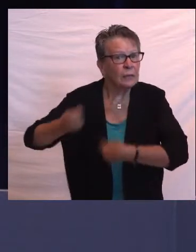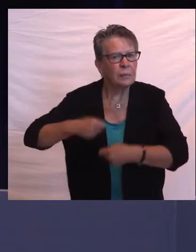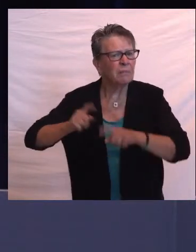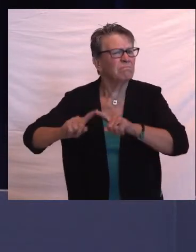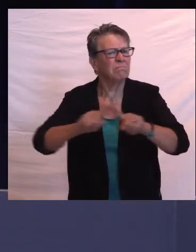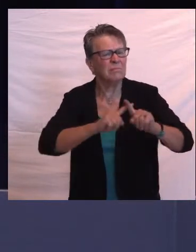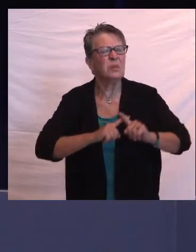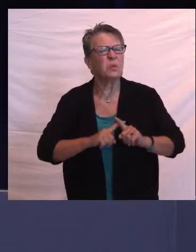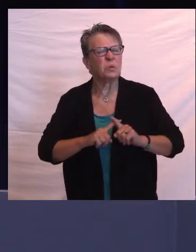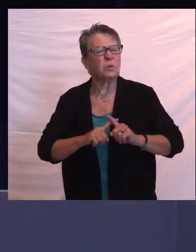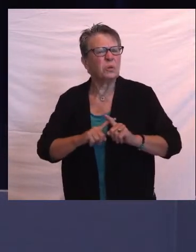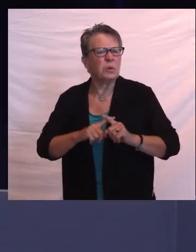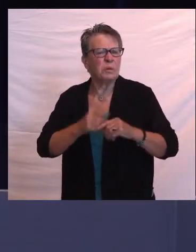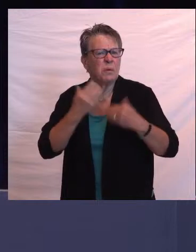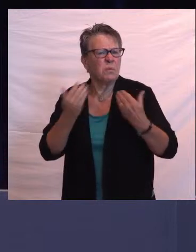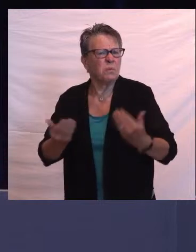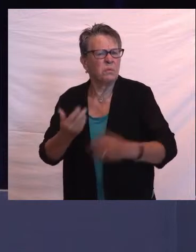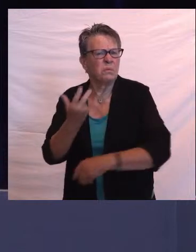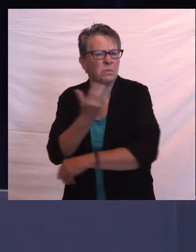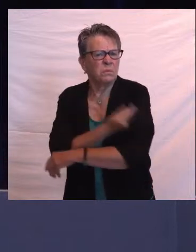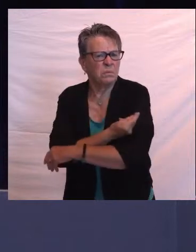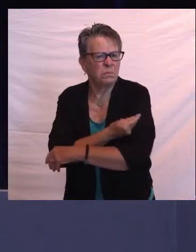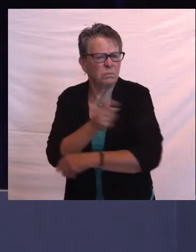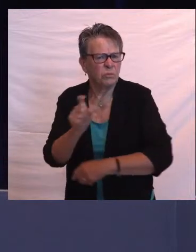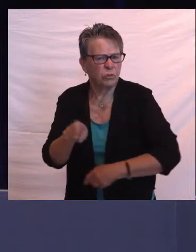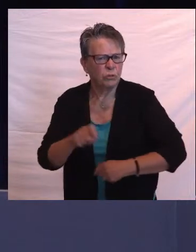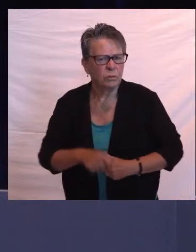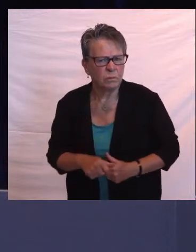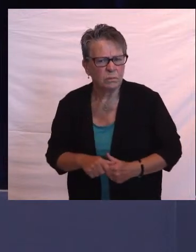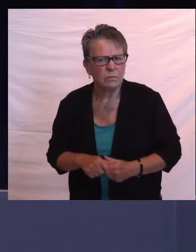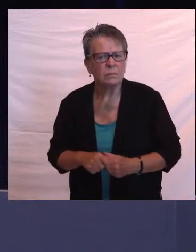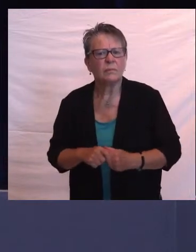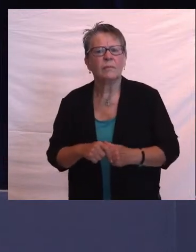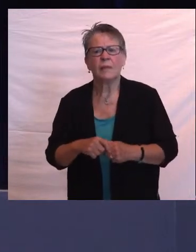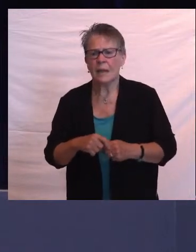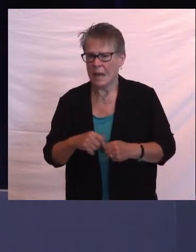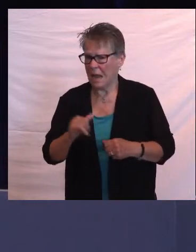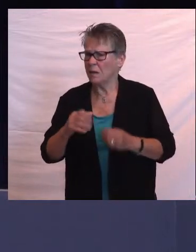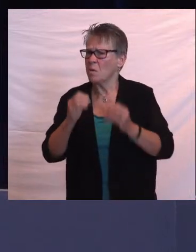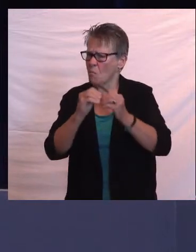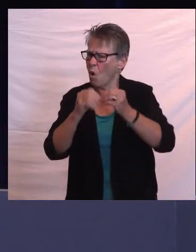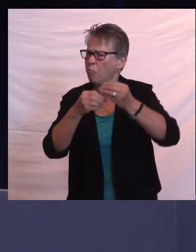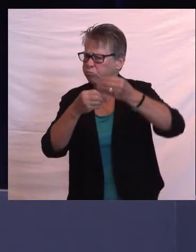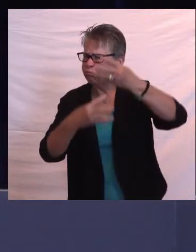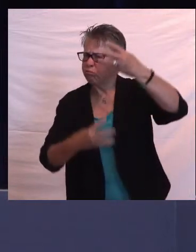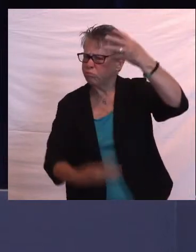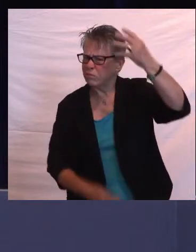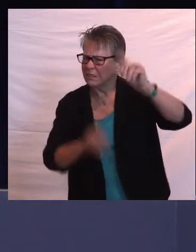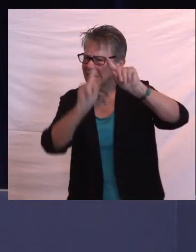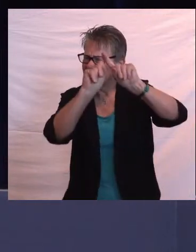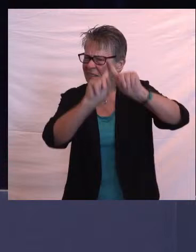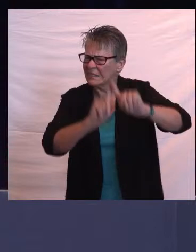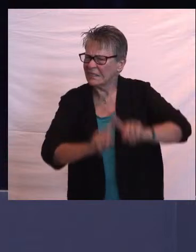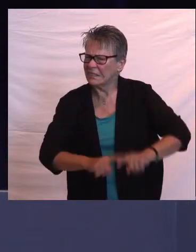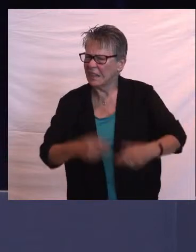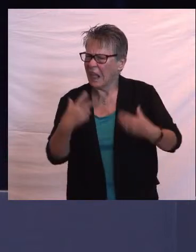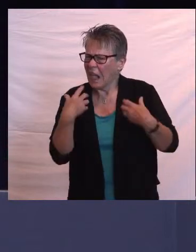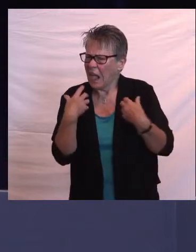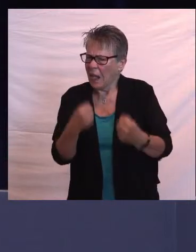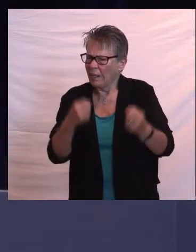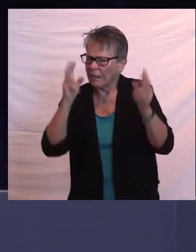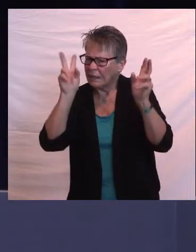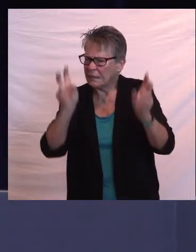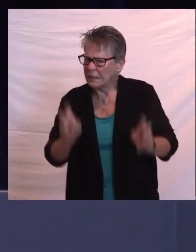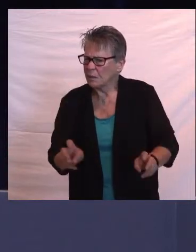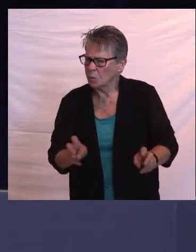conditions that could make an individual more likely to get severely ill from COVID-19. Other medical conditions may put